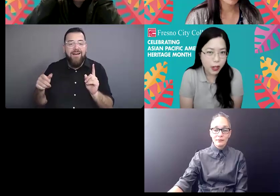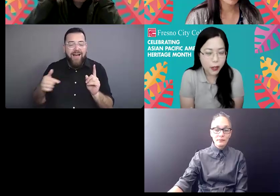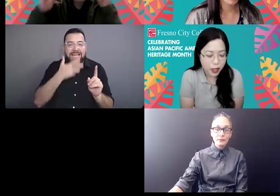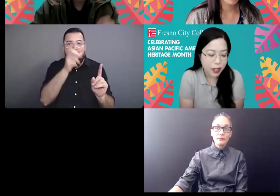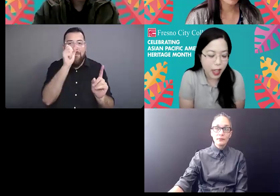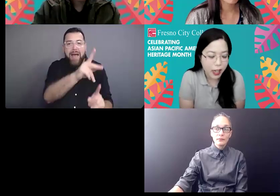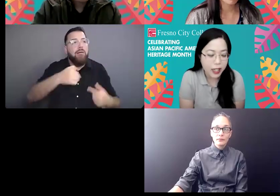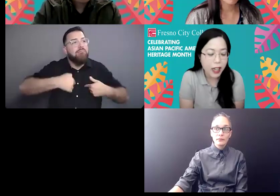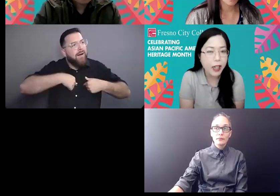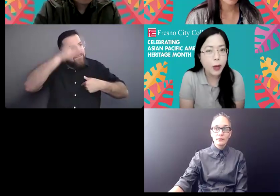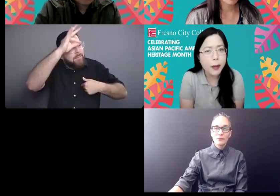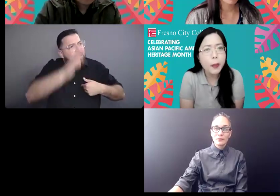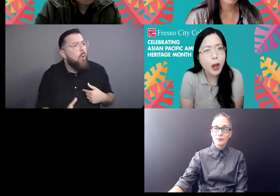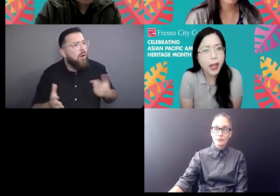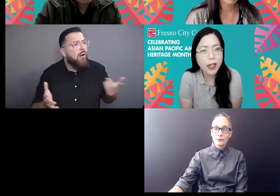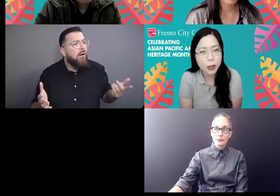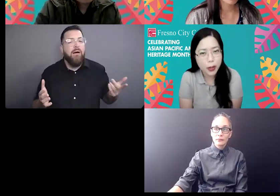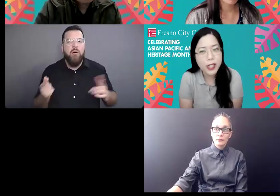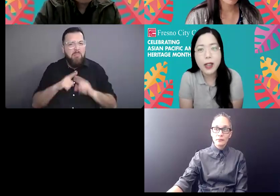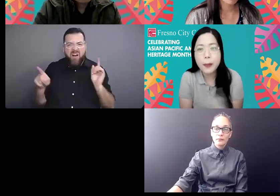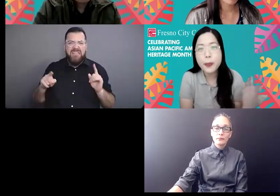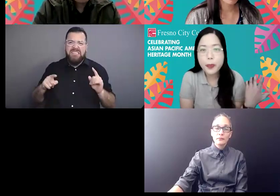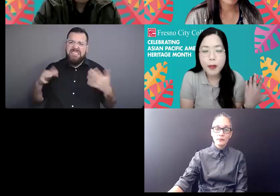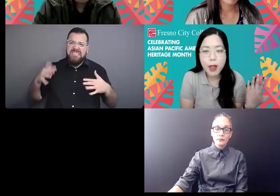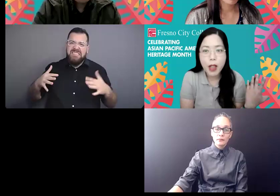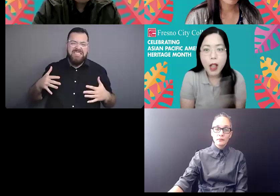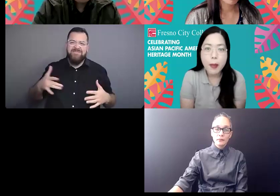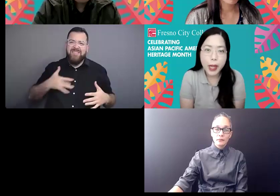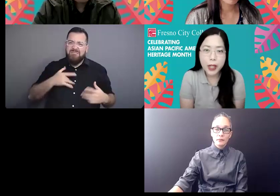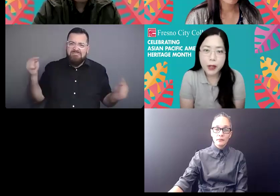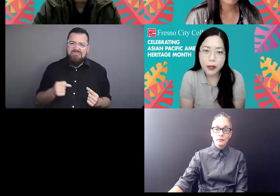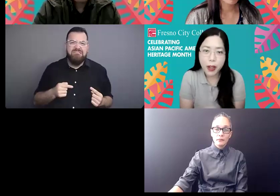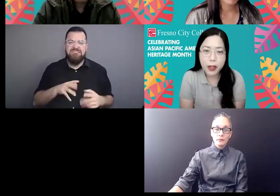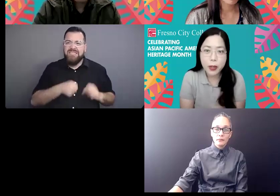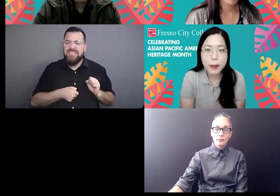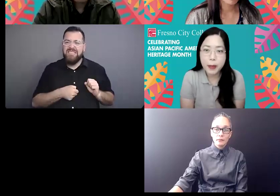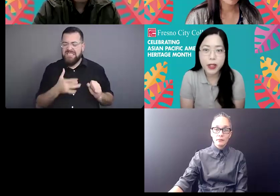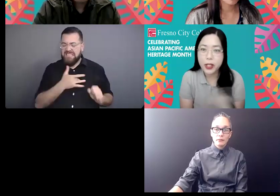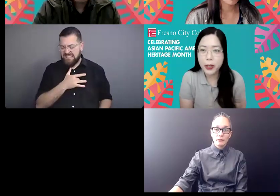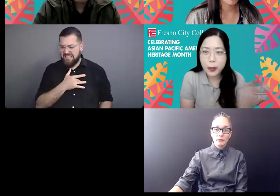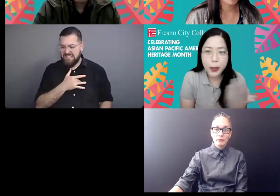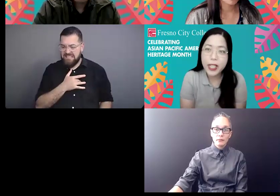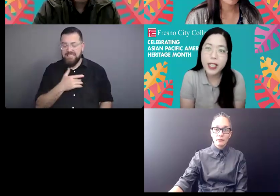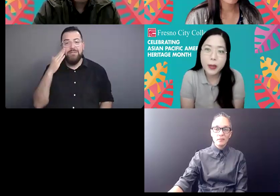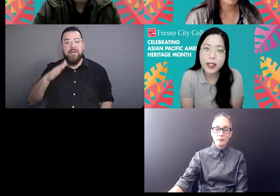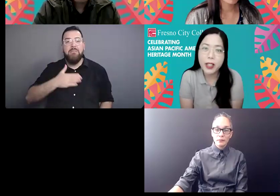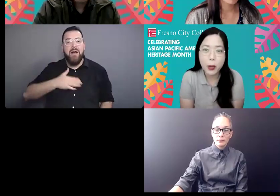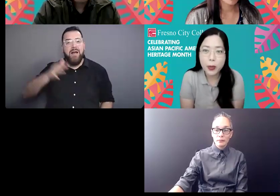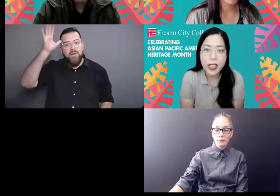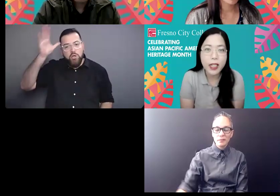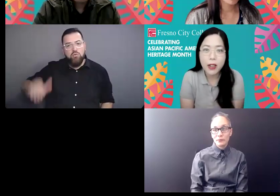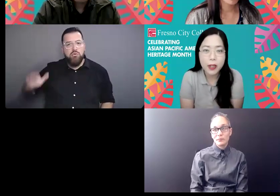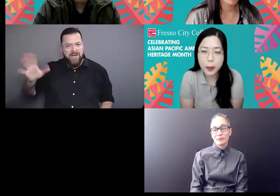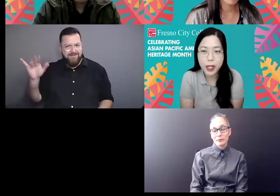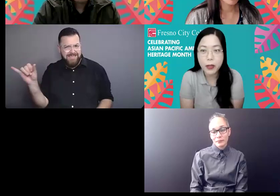it was hurtful, and it kind of brought back stories. My father grew up similar to you, Gurpreet. He was the